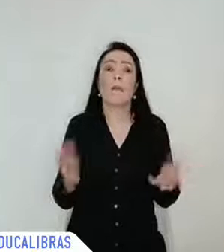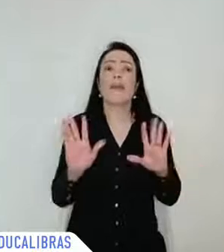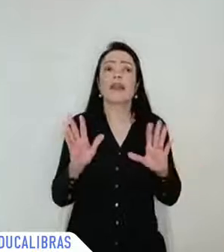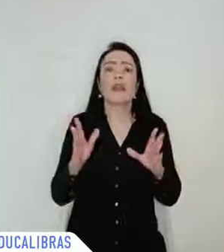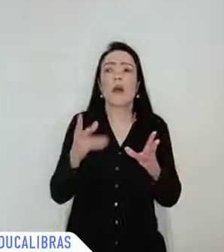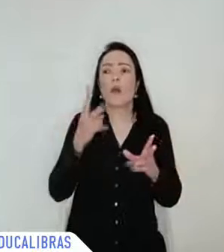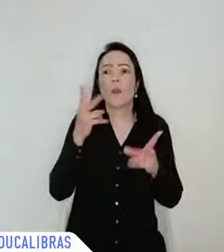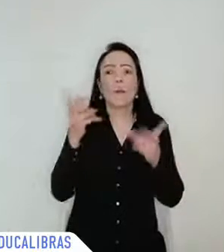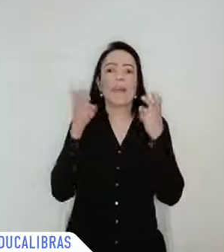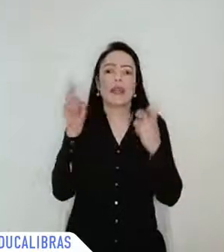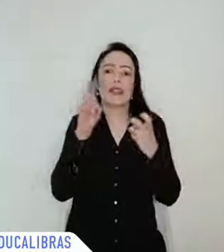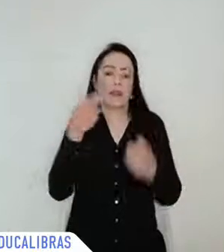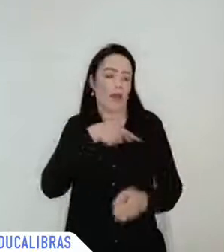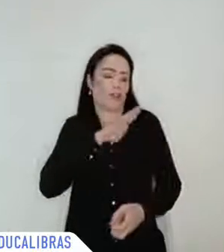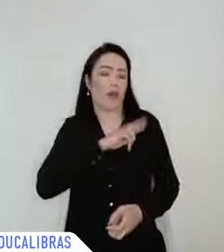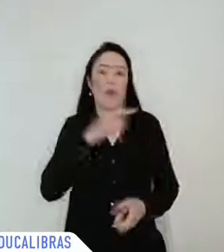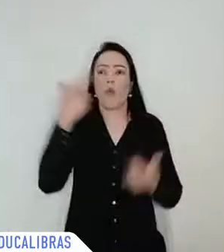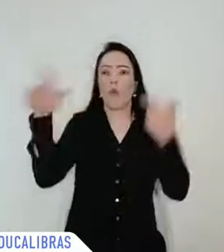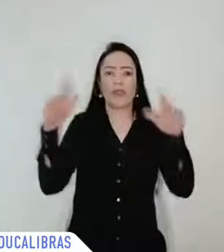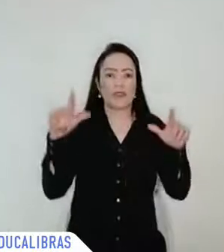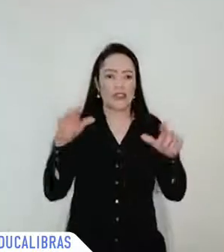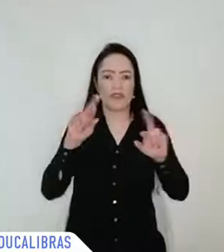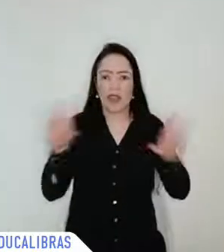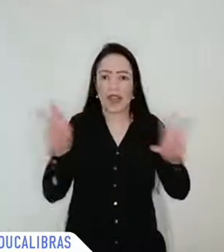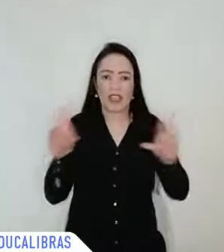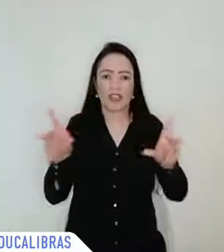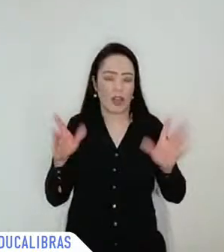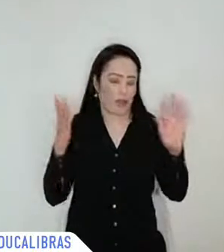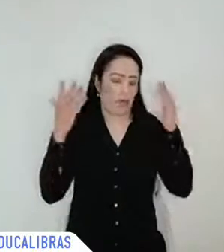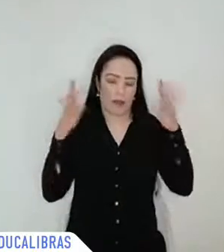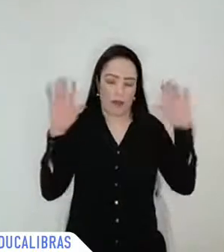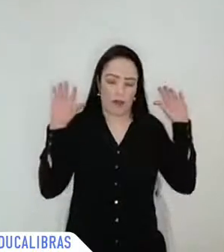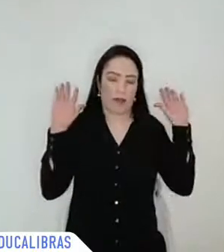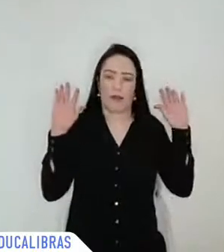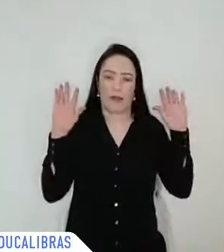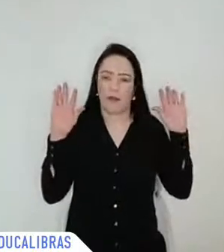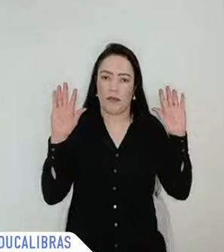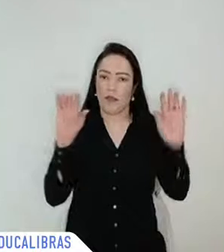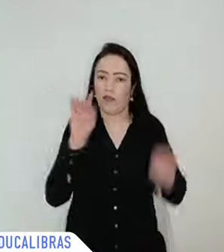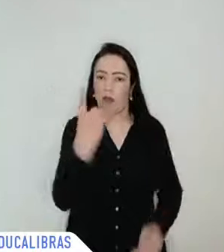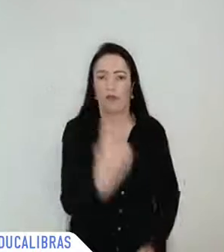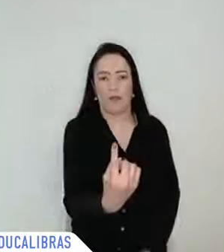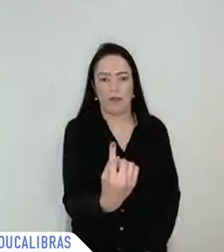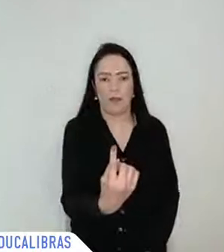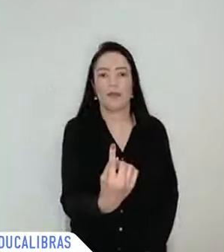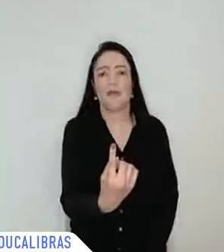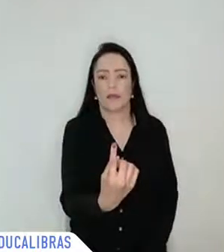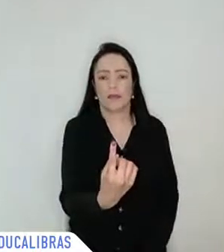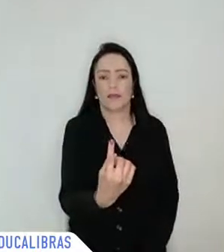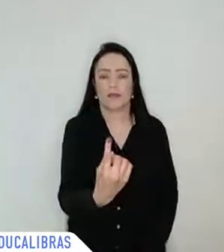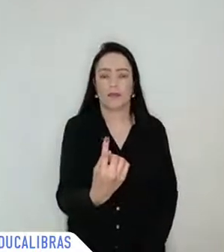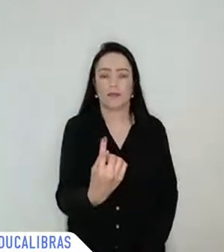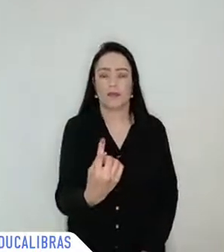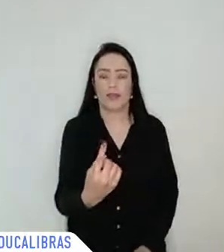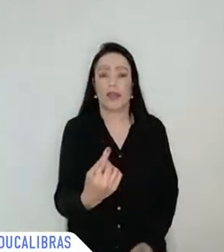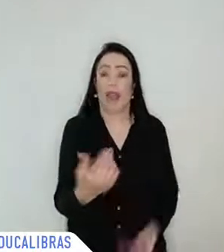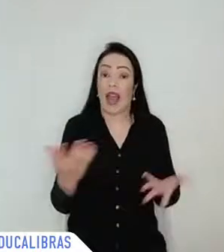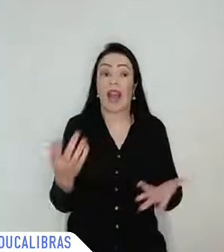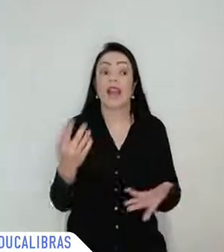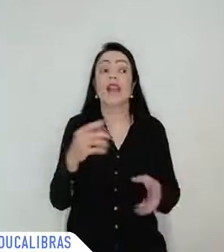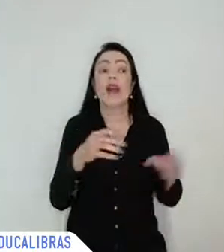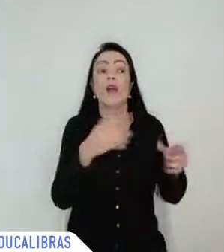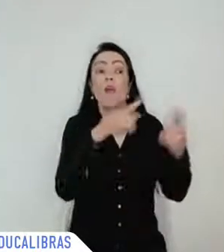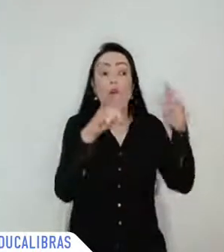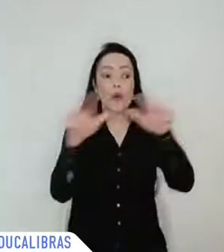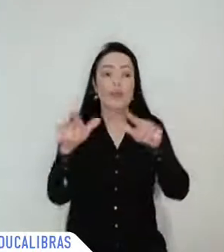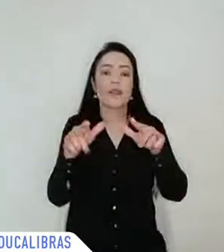because most people are Christian, but he just denies any other religion that there is. And of course,